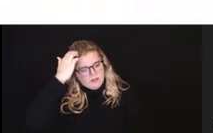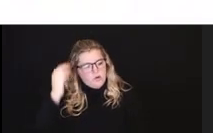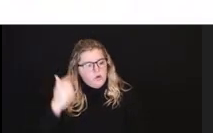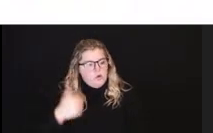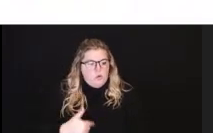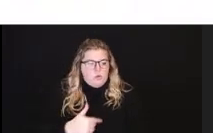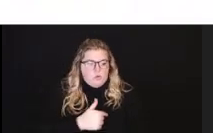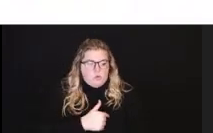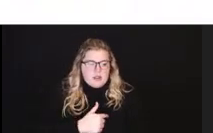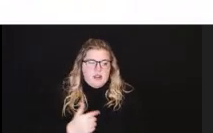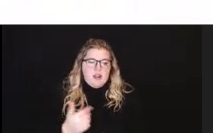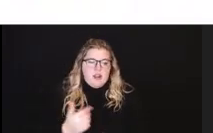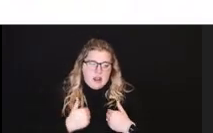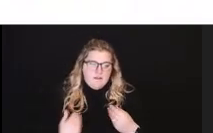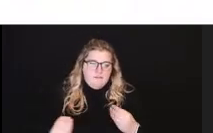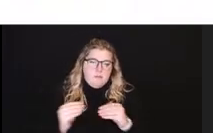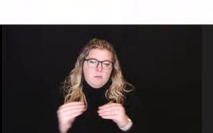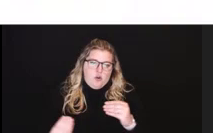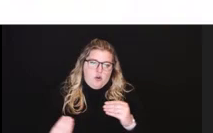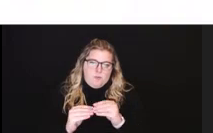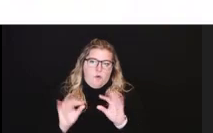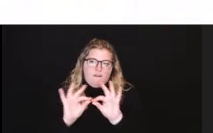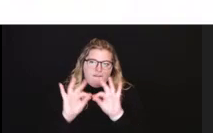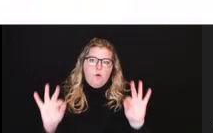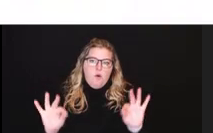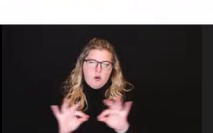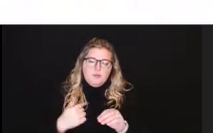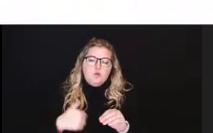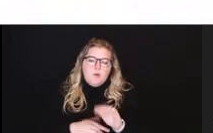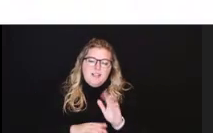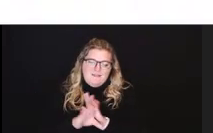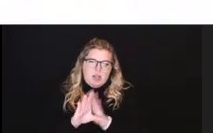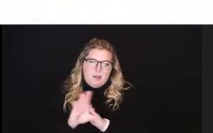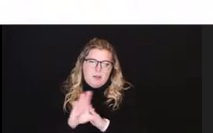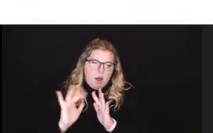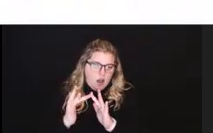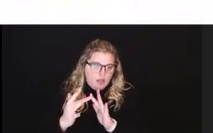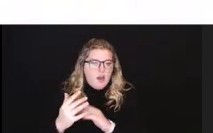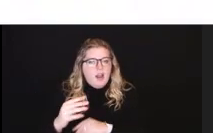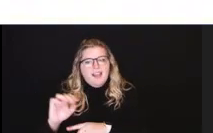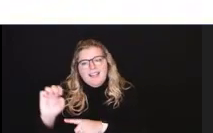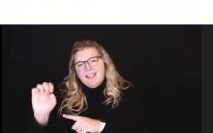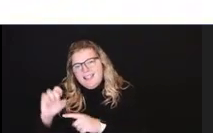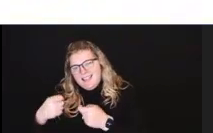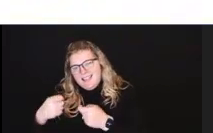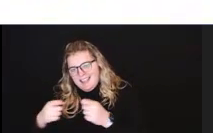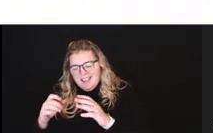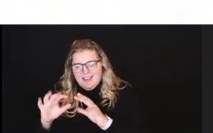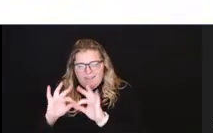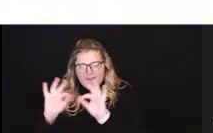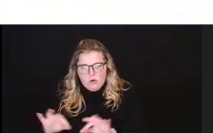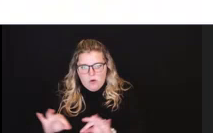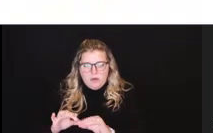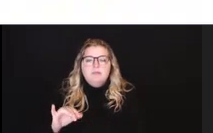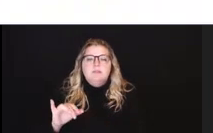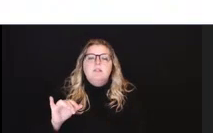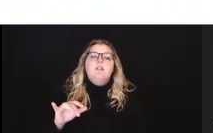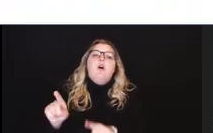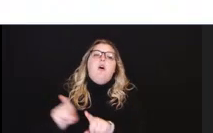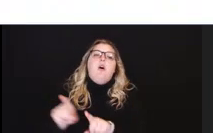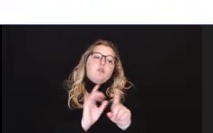have more and more forms that are being built online and are, e-forms, but we also do have a lot of forms that are